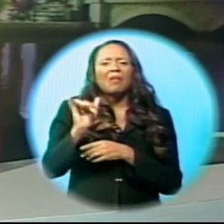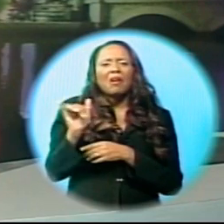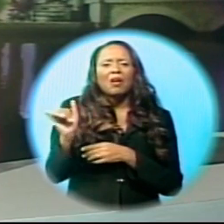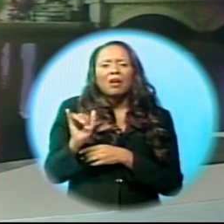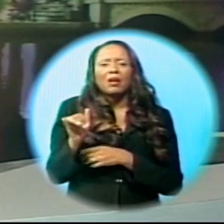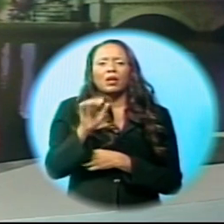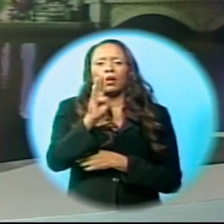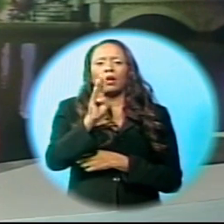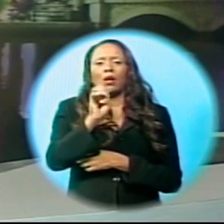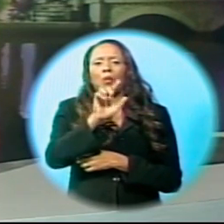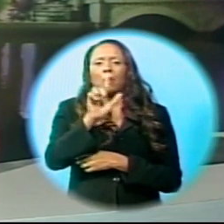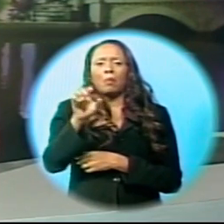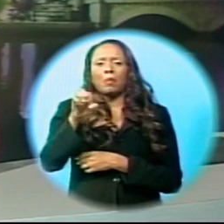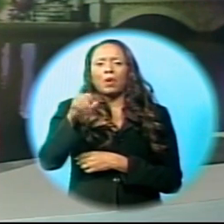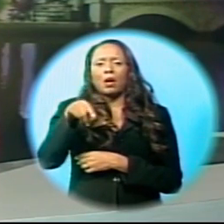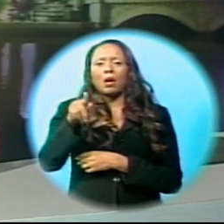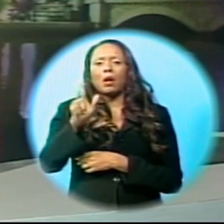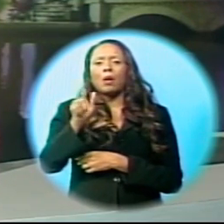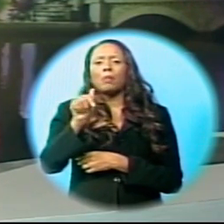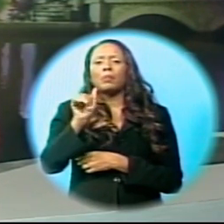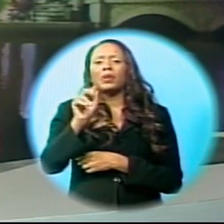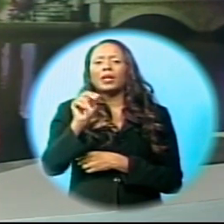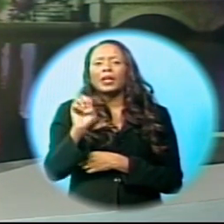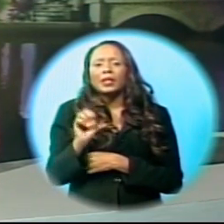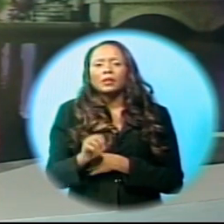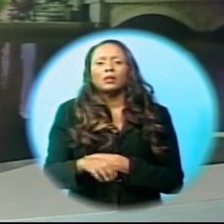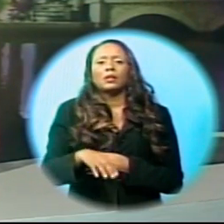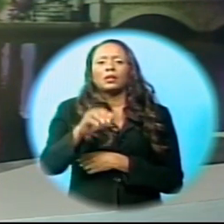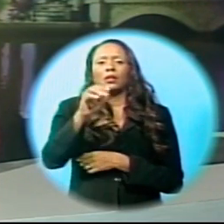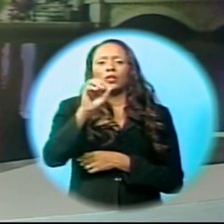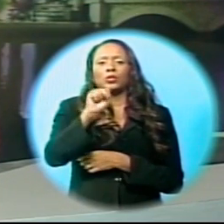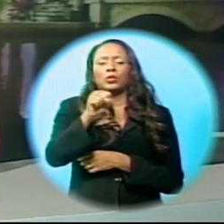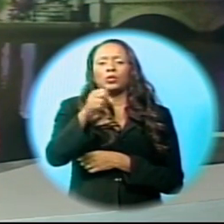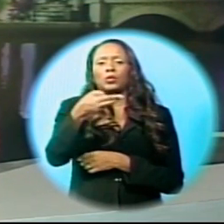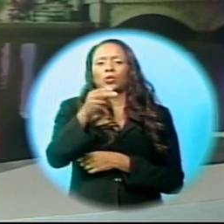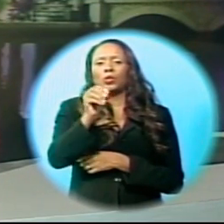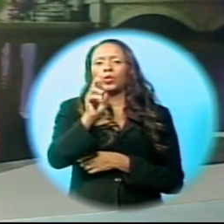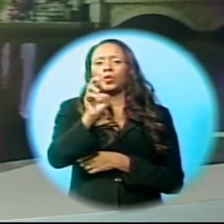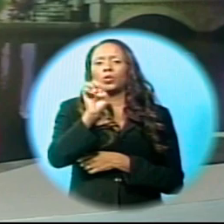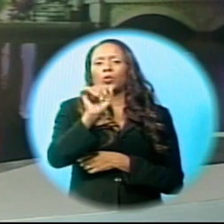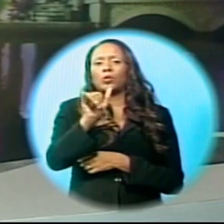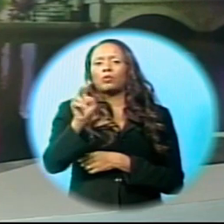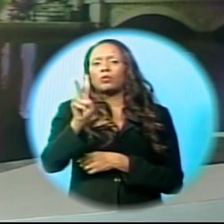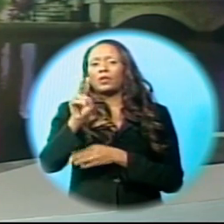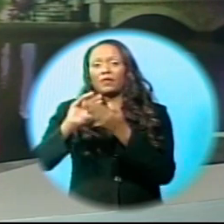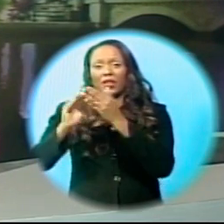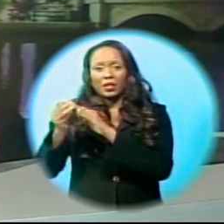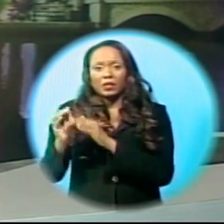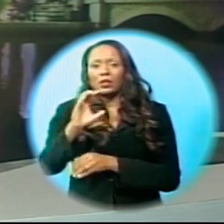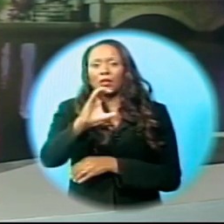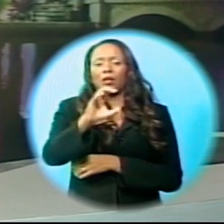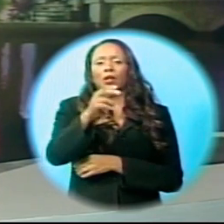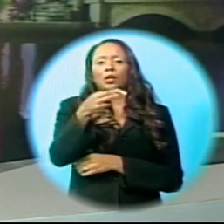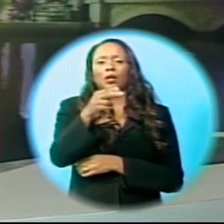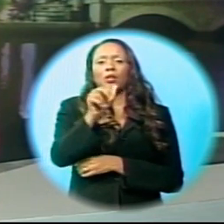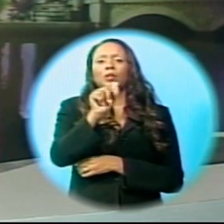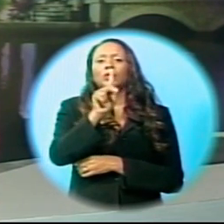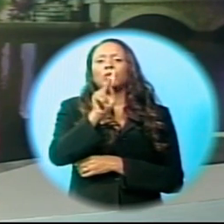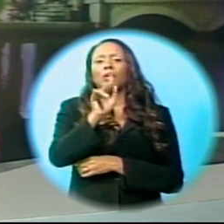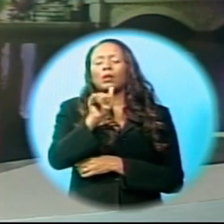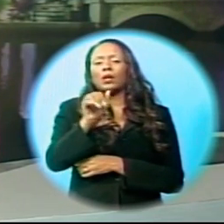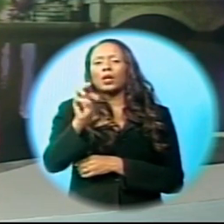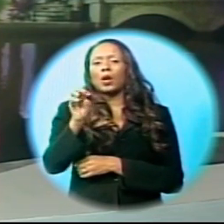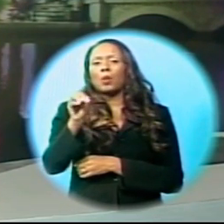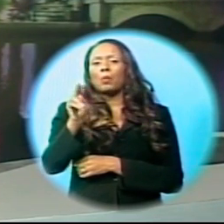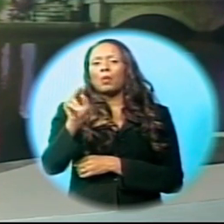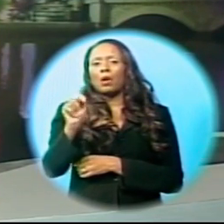Lakes, Isolation Road, Franklin Douglas Road, Babylon, Walkers, Shorey Village, Chalky Mount, Cambridge, Bruceville,